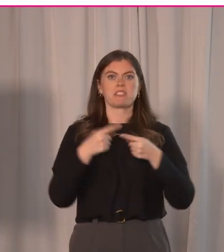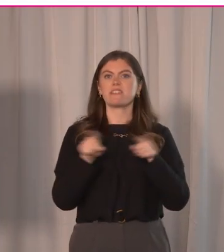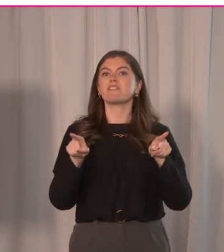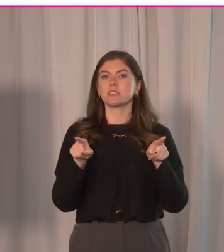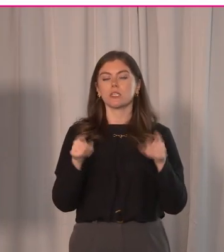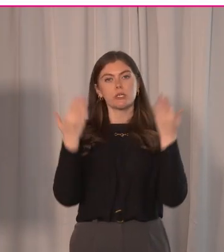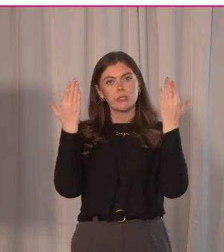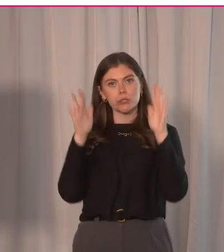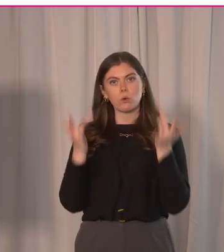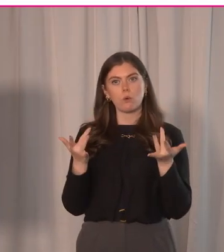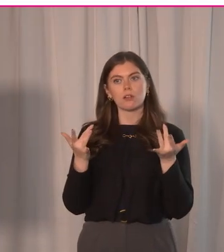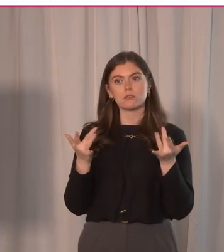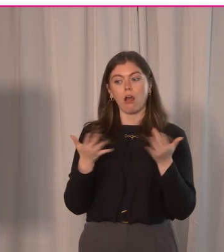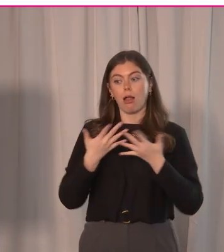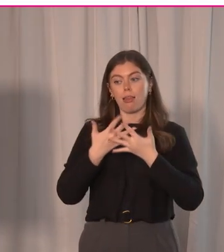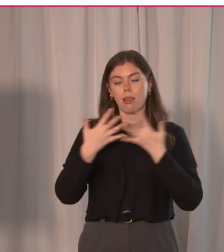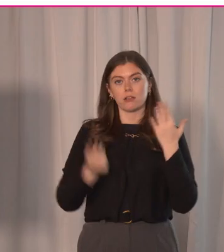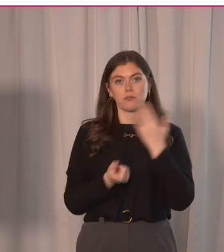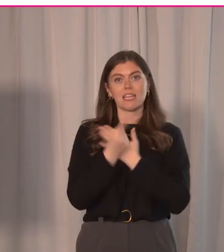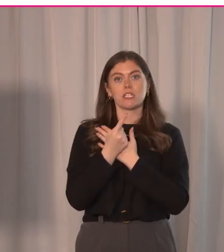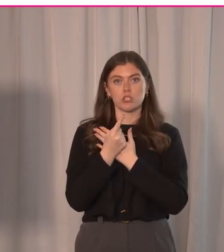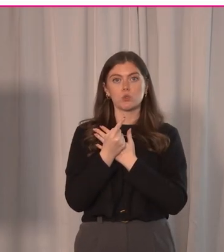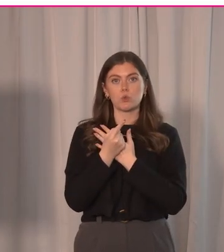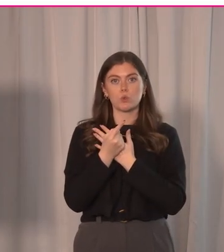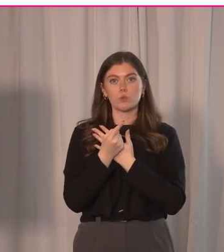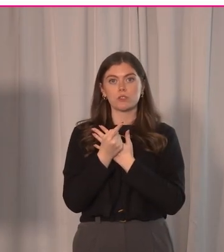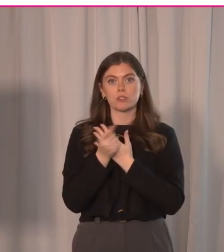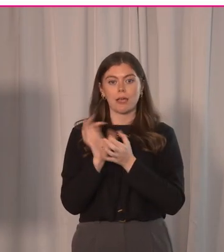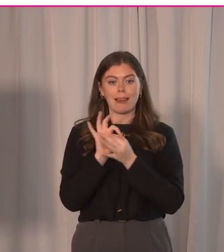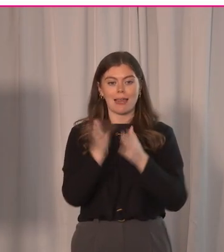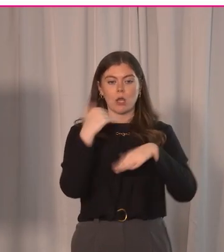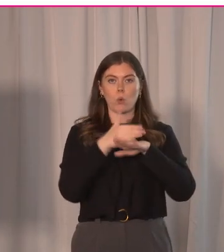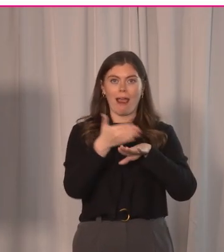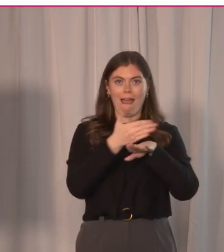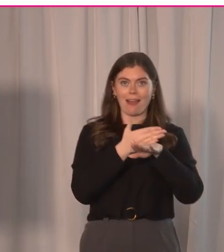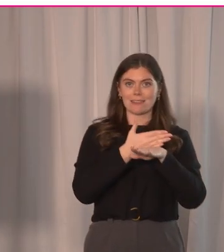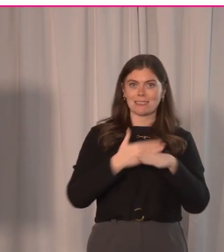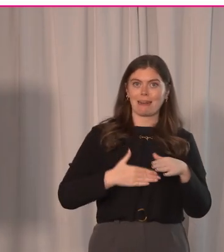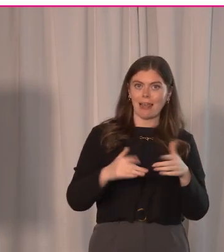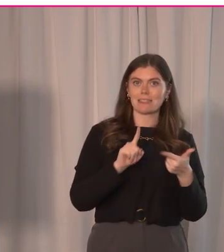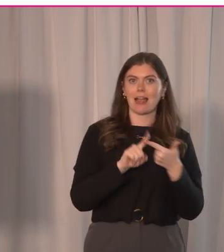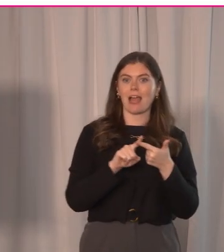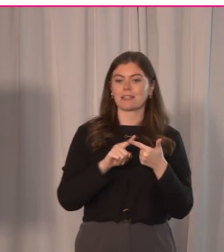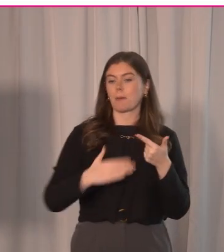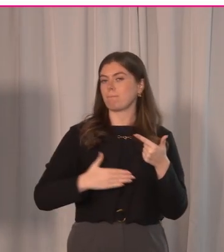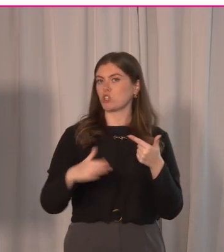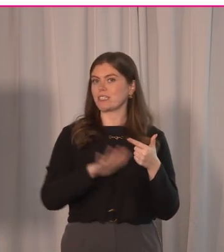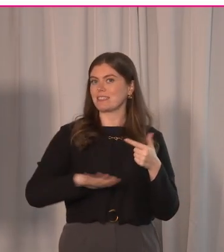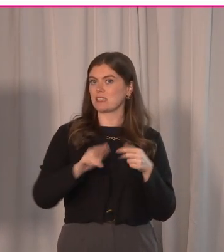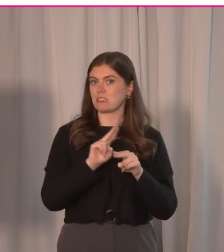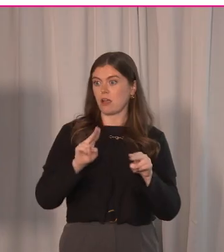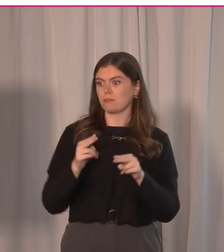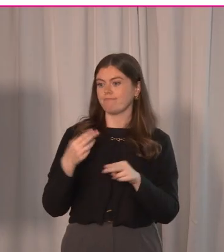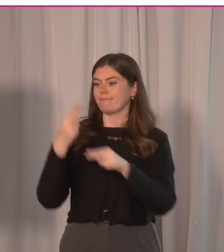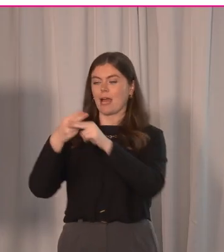something that a lot of the issues tended to be from the antenatal and in the maternity settings themselves rather than in the community.